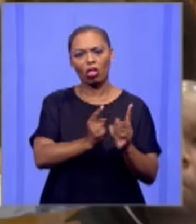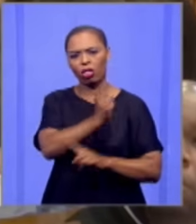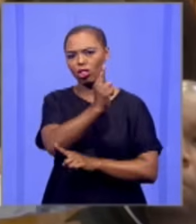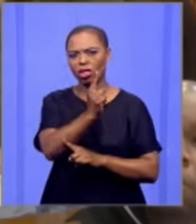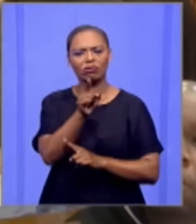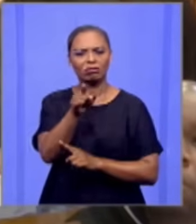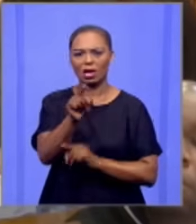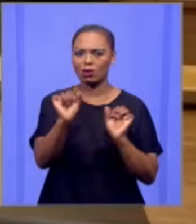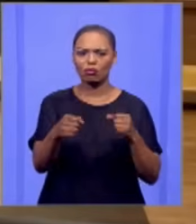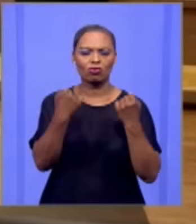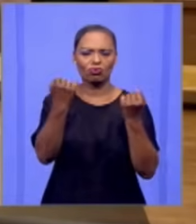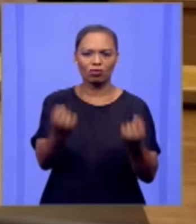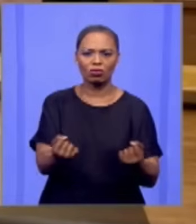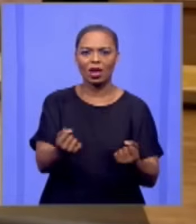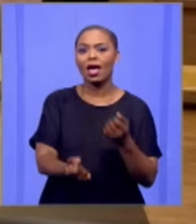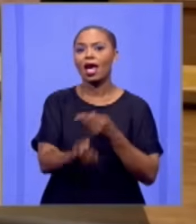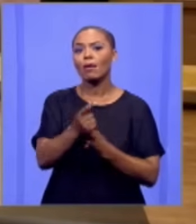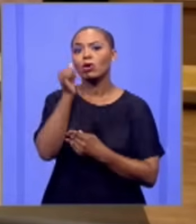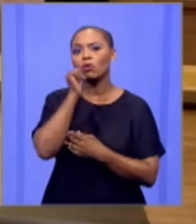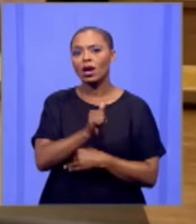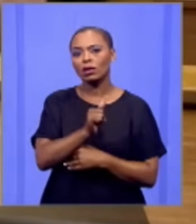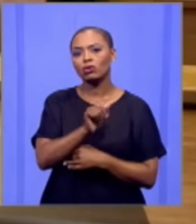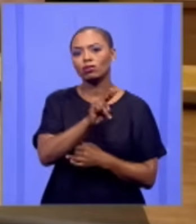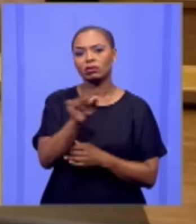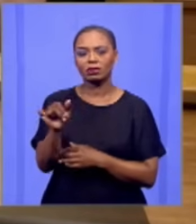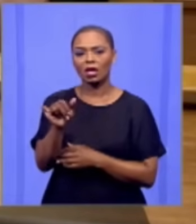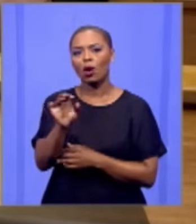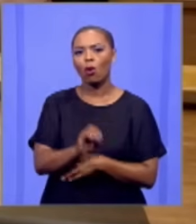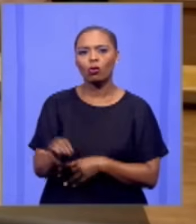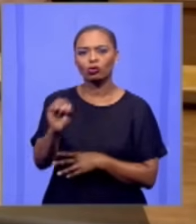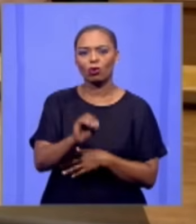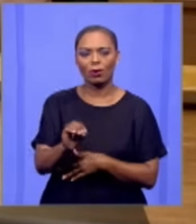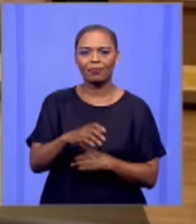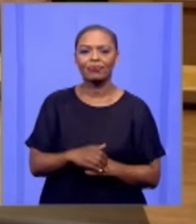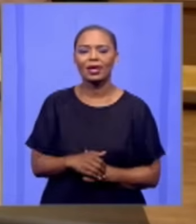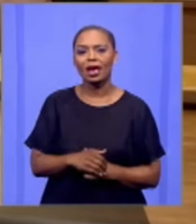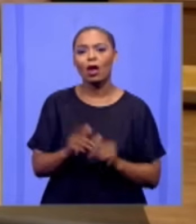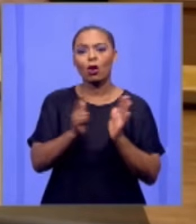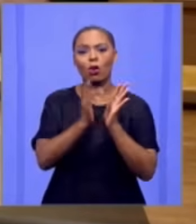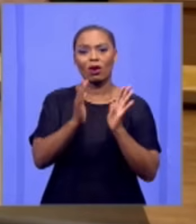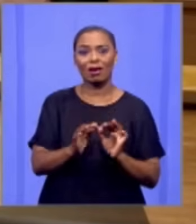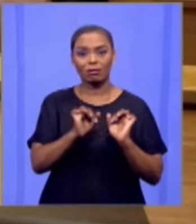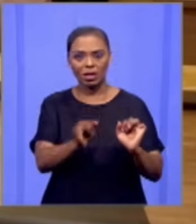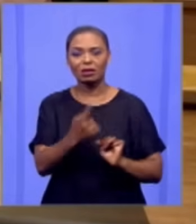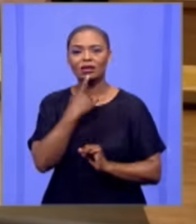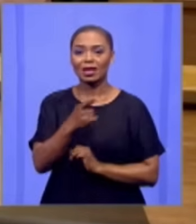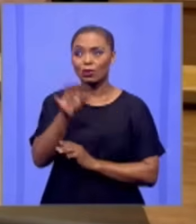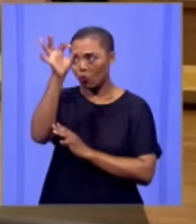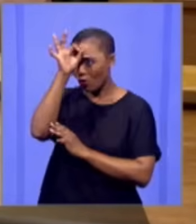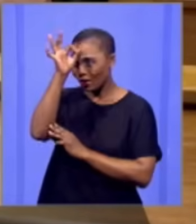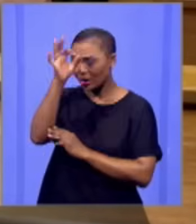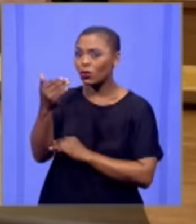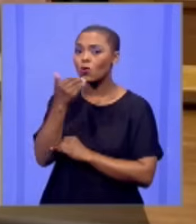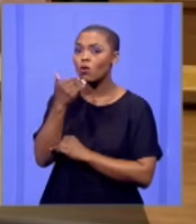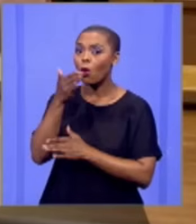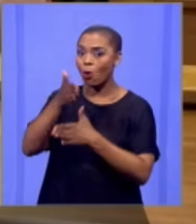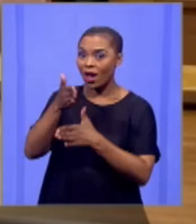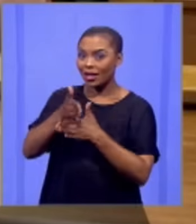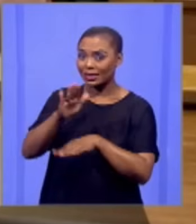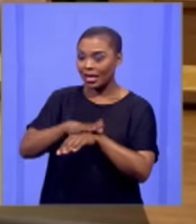yeo e lebišitšwego go la 26 Oktoboro. Moemedi wa molao o boletše gore lephodisa leo le bego le le